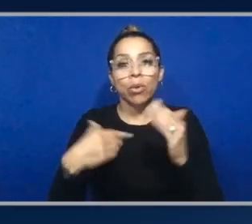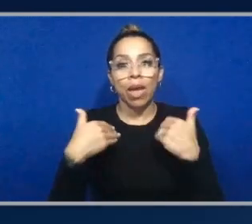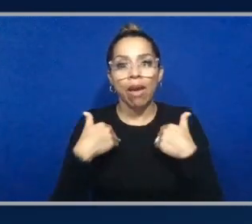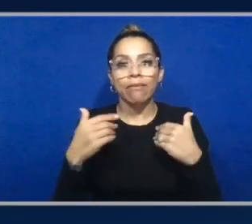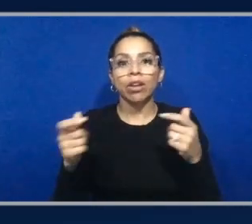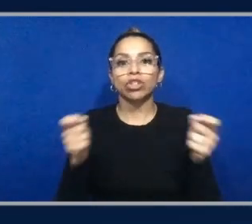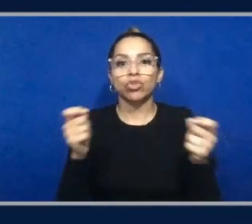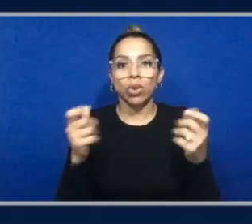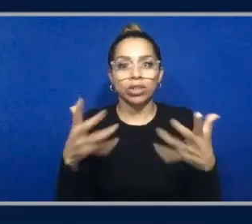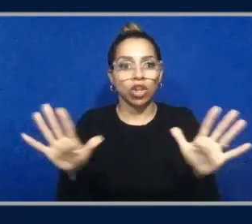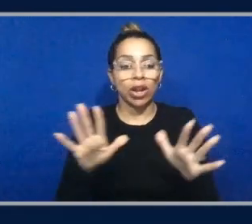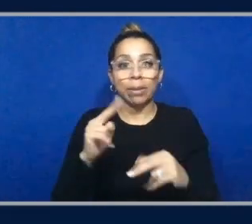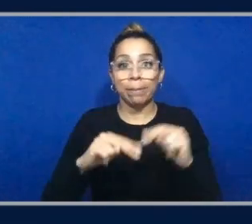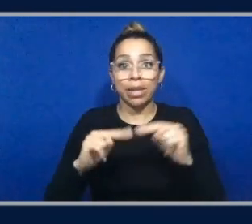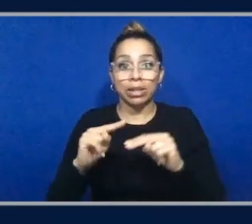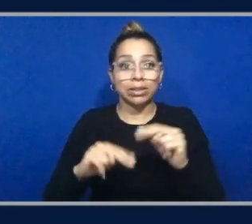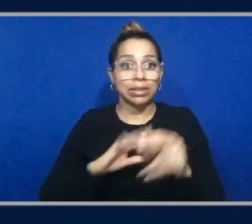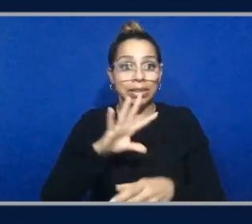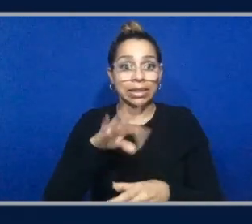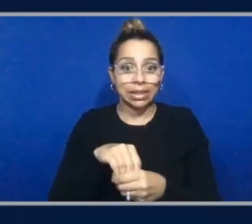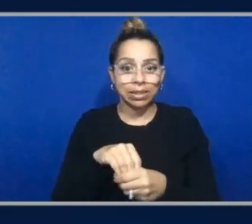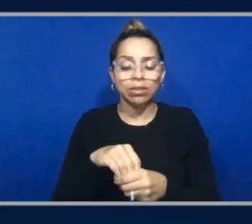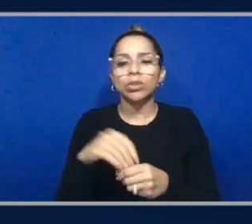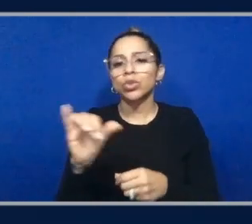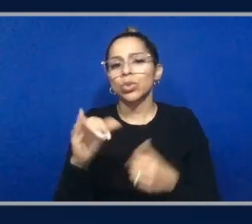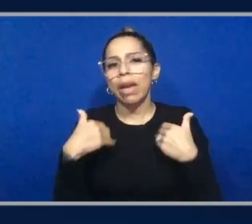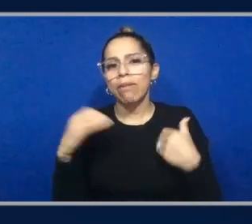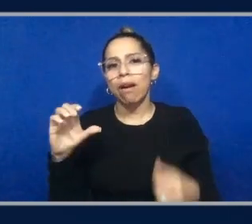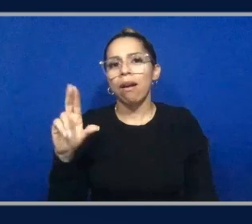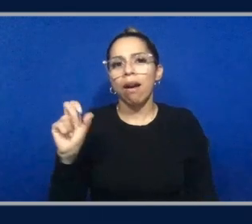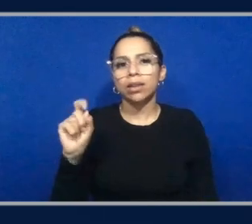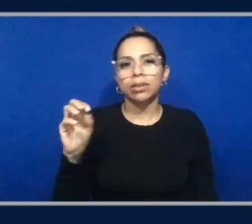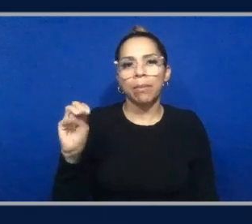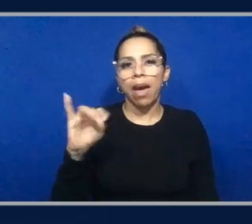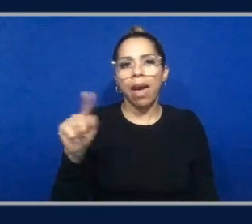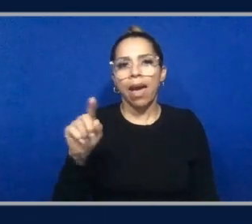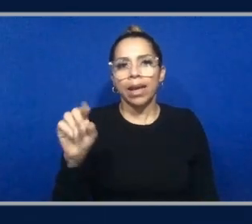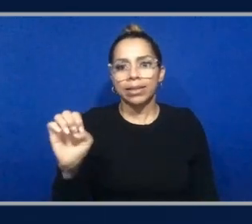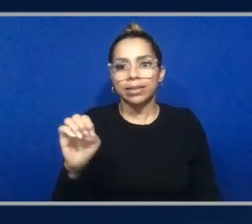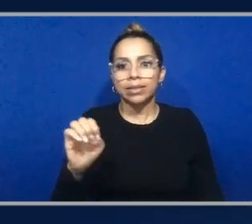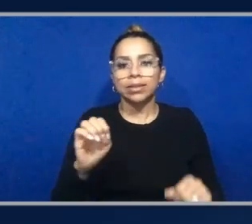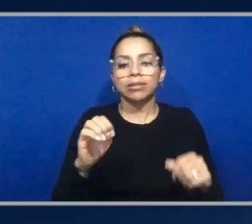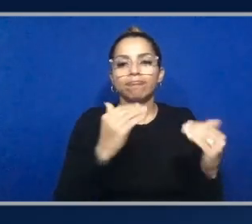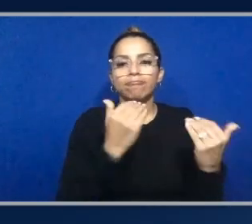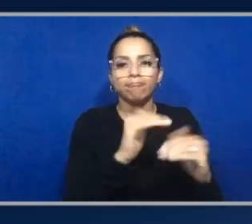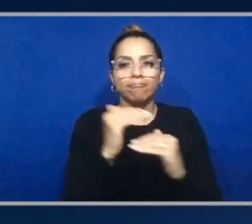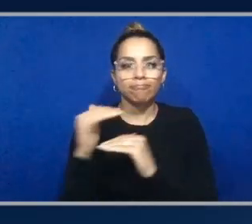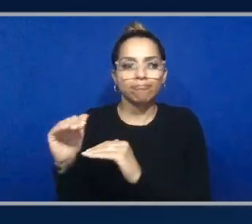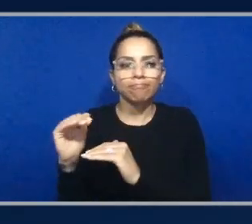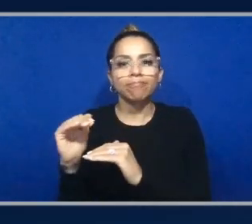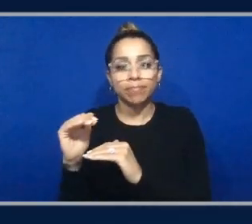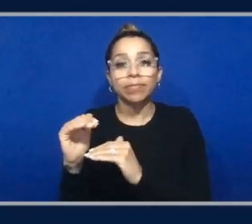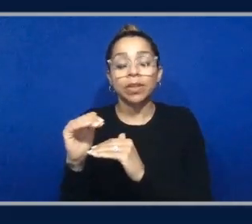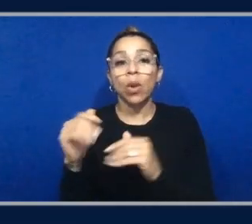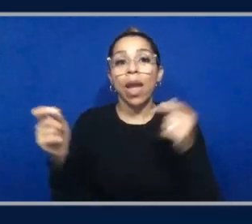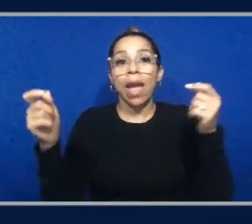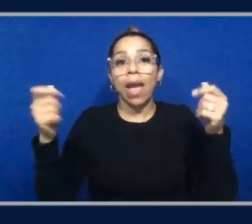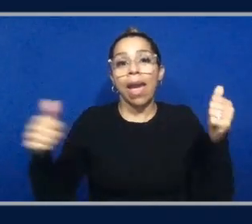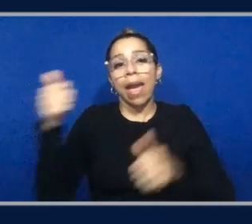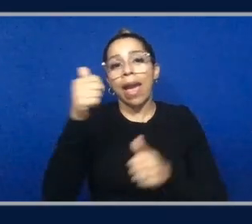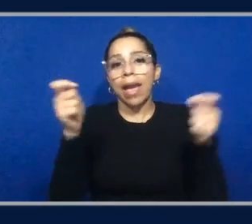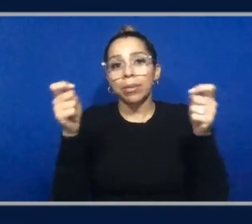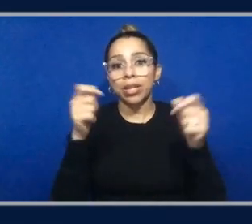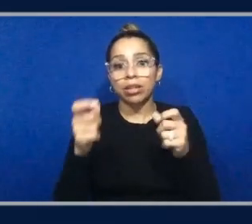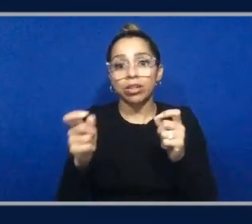are also customized guardrails and administrative controls that the administrators can define as per